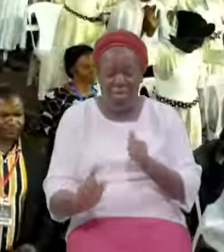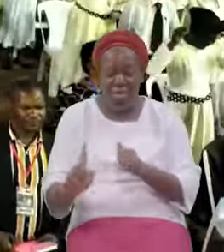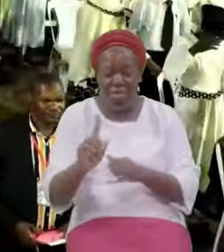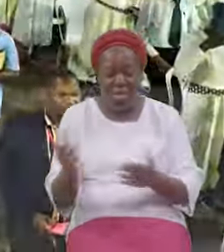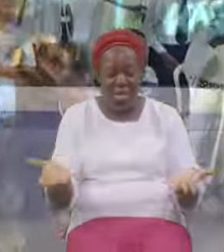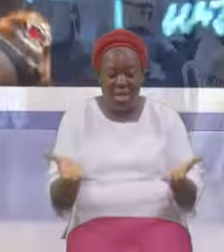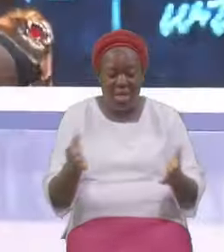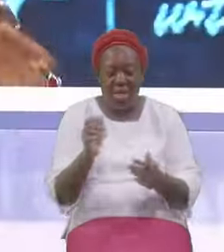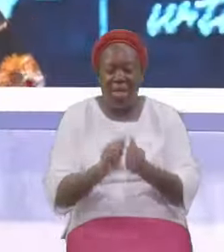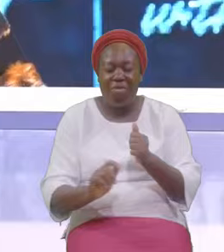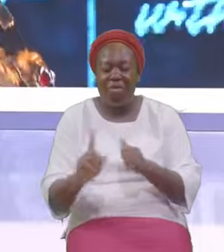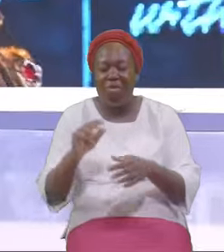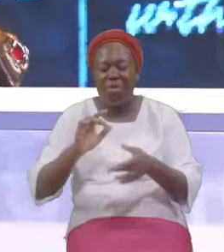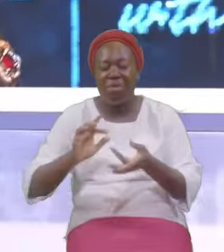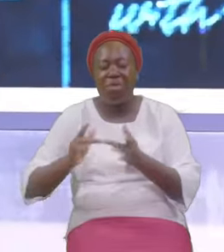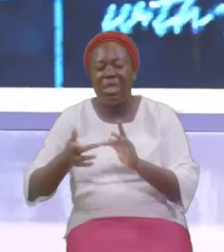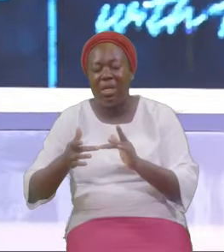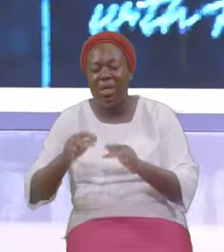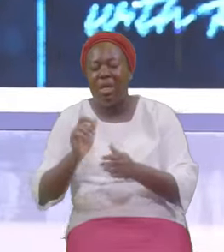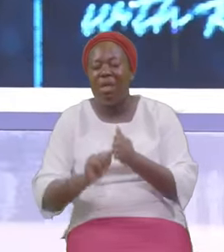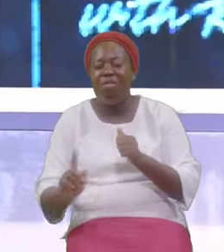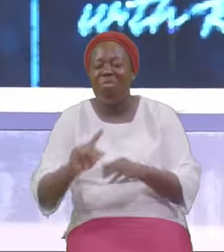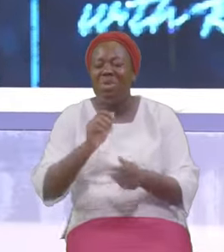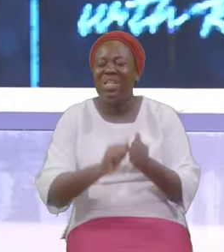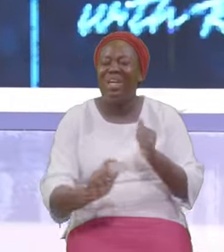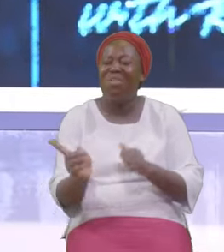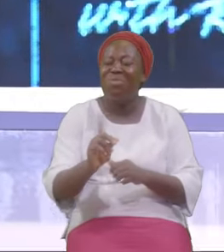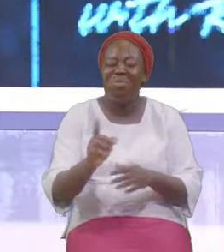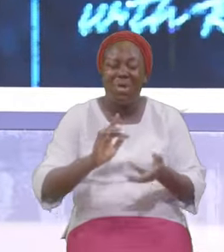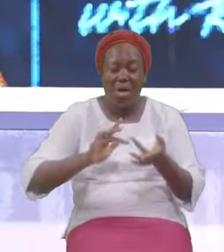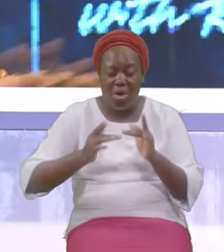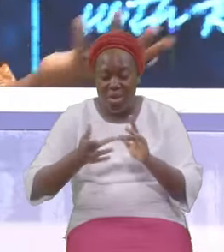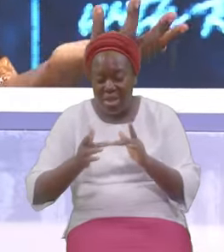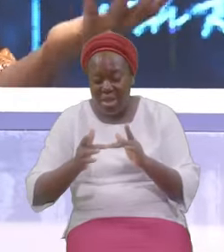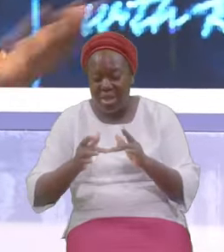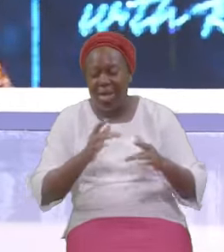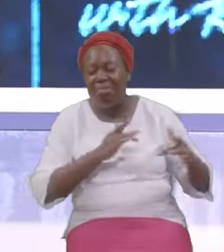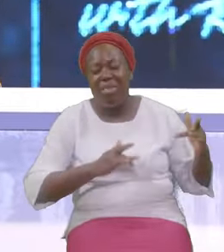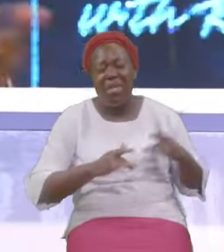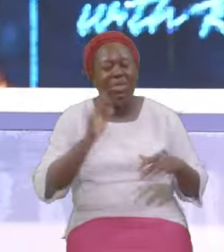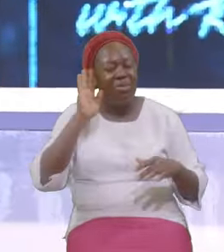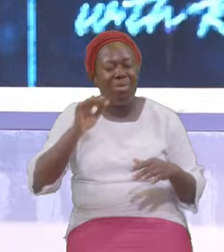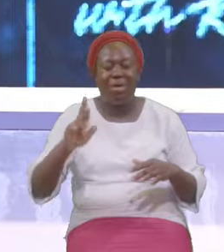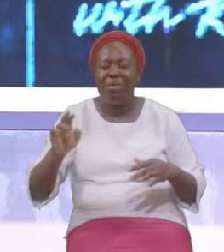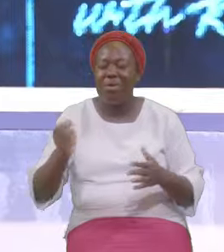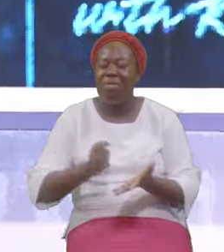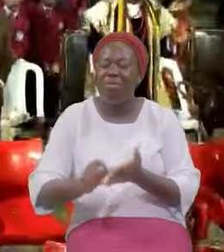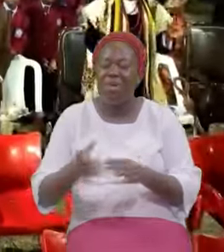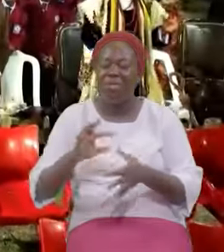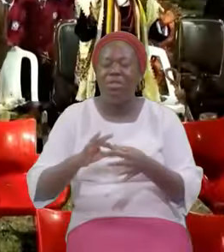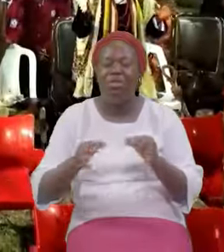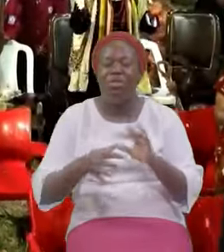everyone online, everyone everywhere connected, mercy will rewrite the story of every